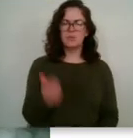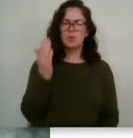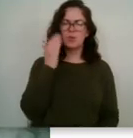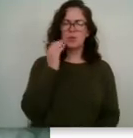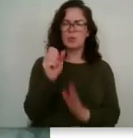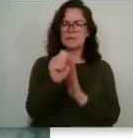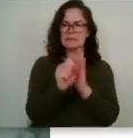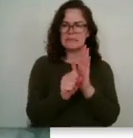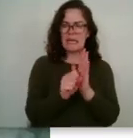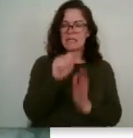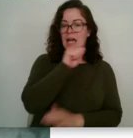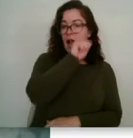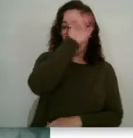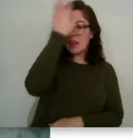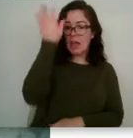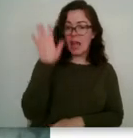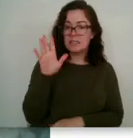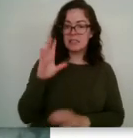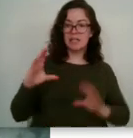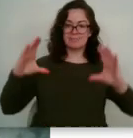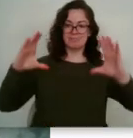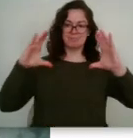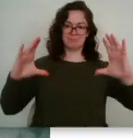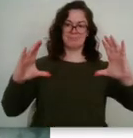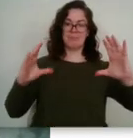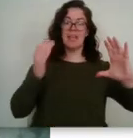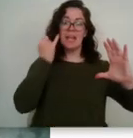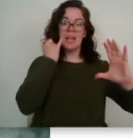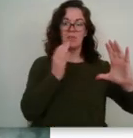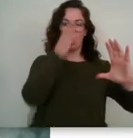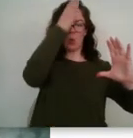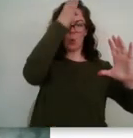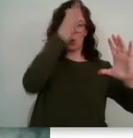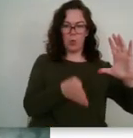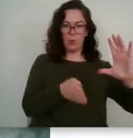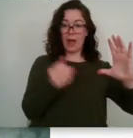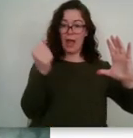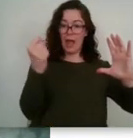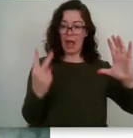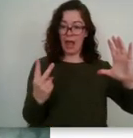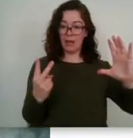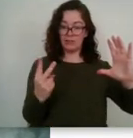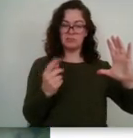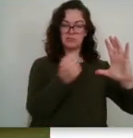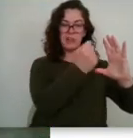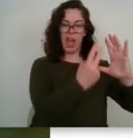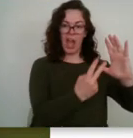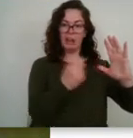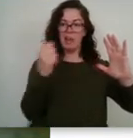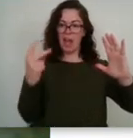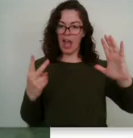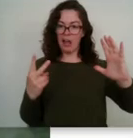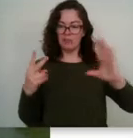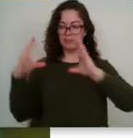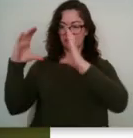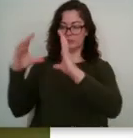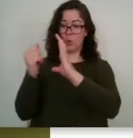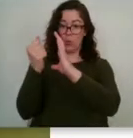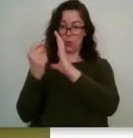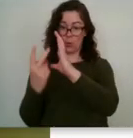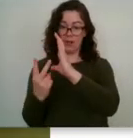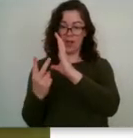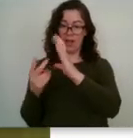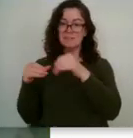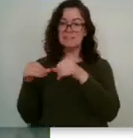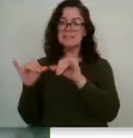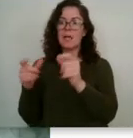This one: if Alaska were cut in half, each half would still be bigger than Texas. That's how big Alaska is.